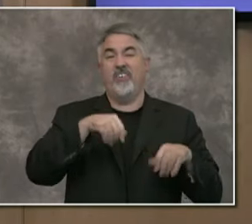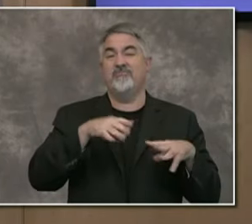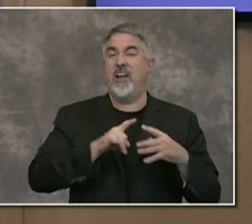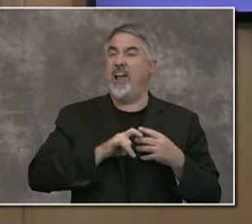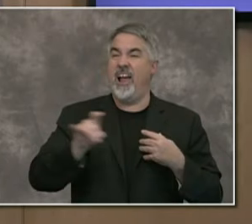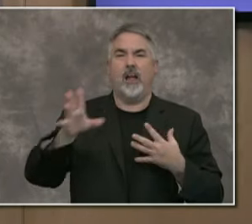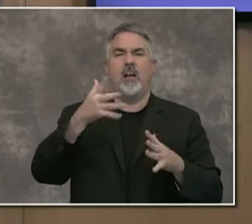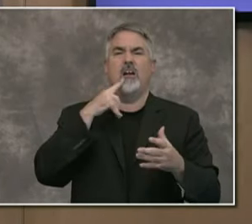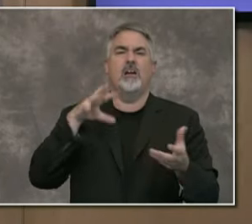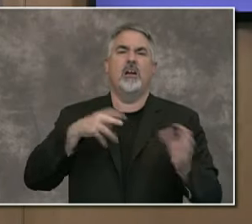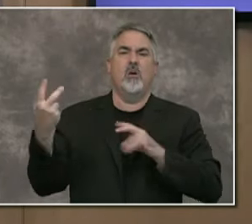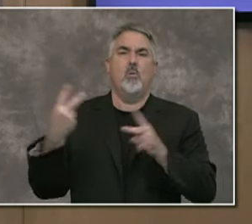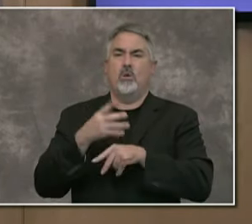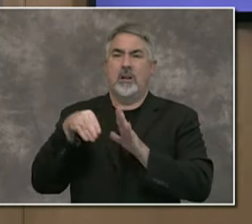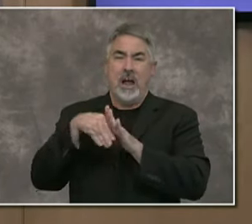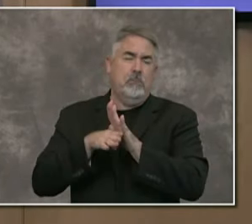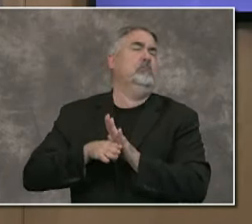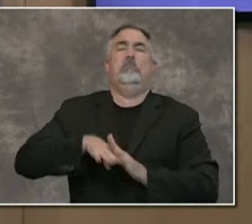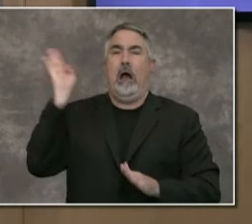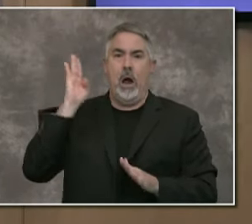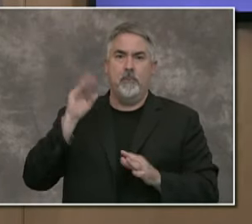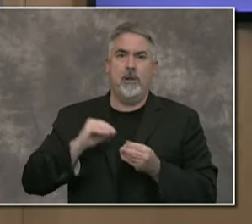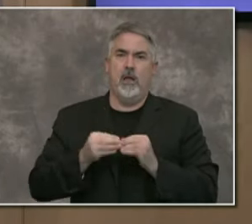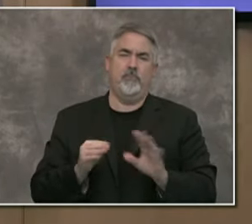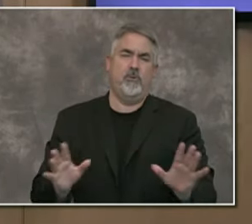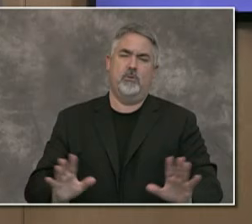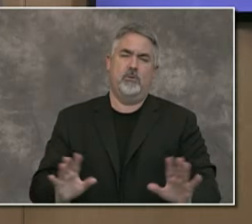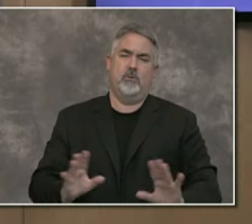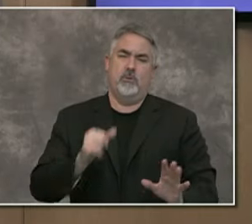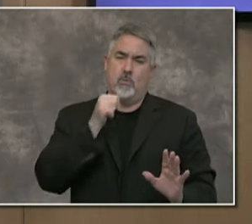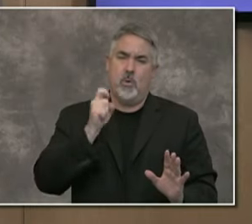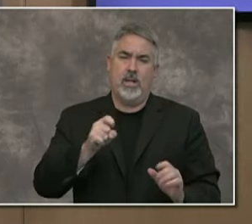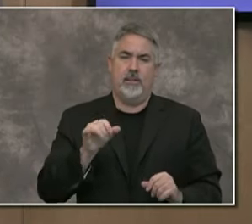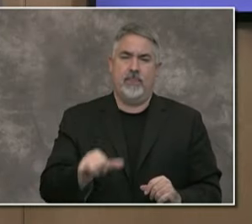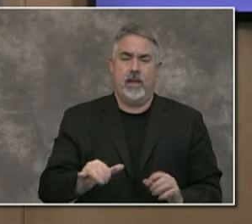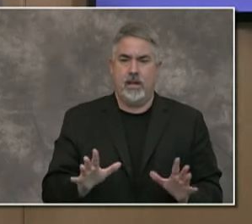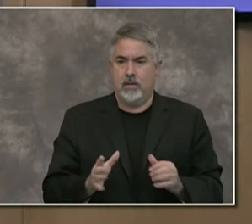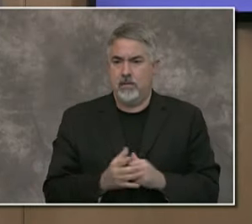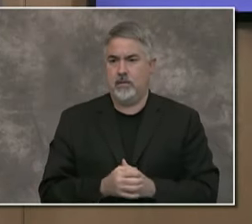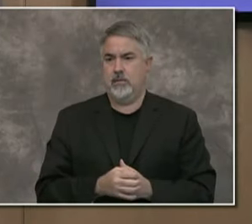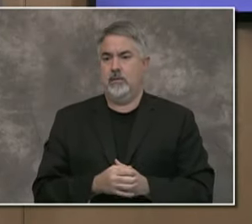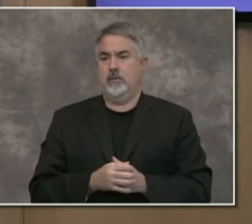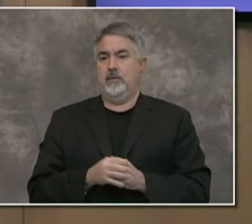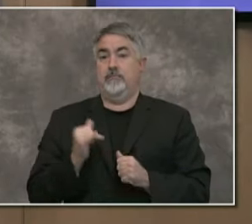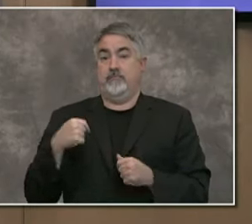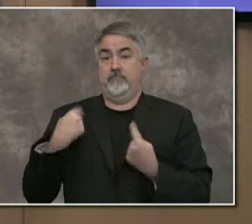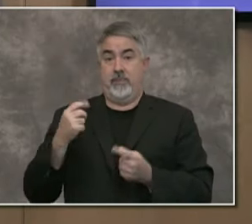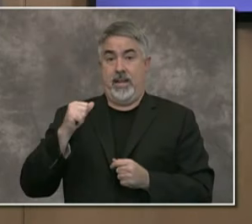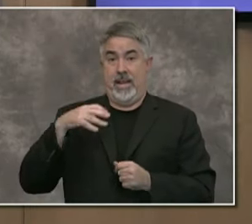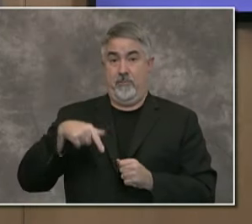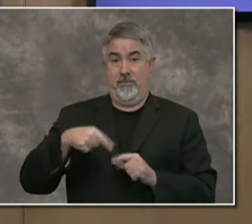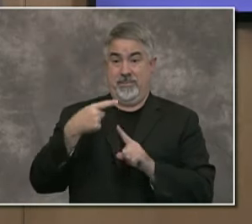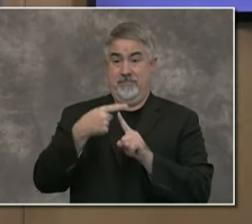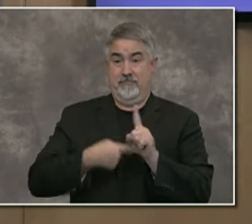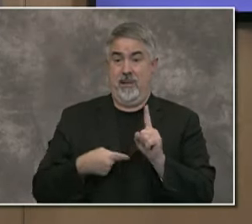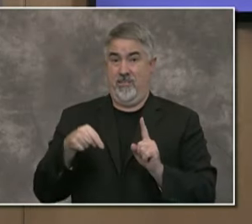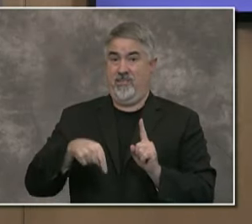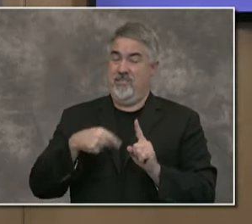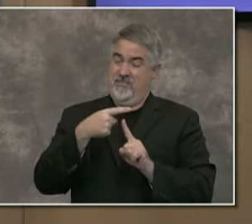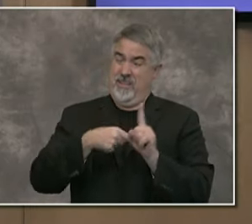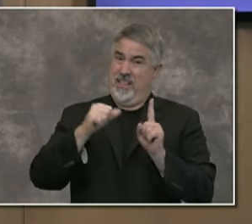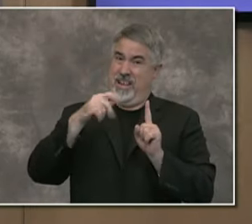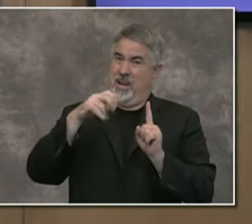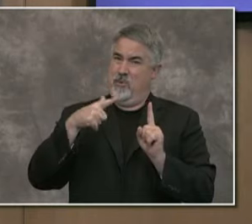guidance will remain in place for at least the entirety of April. We have stated time and again the vital importance that the month of April presents to